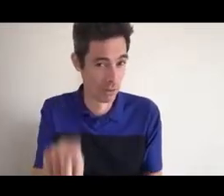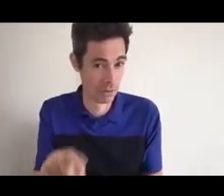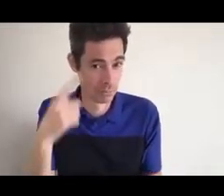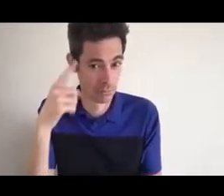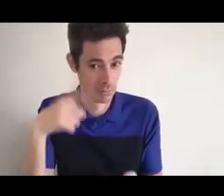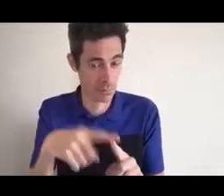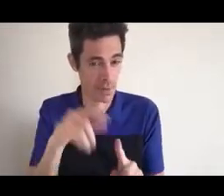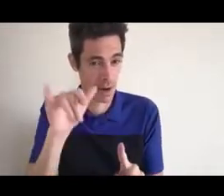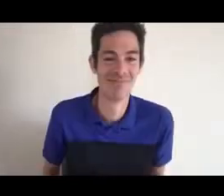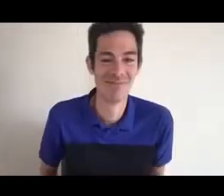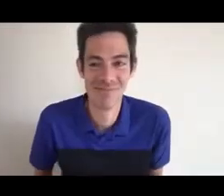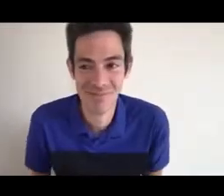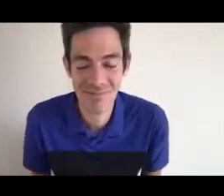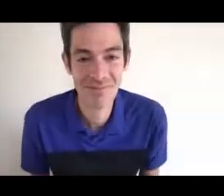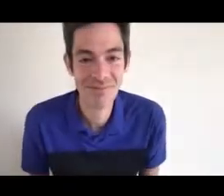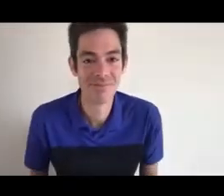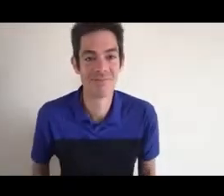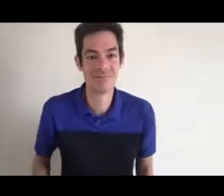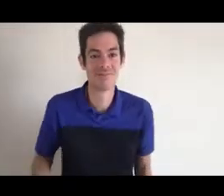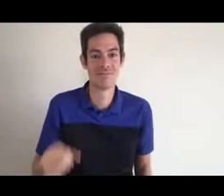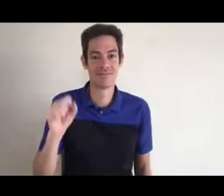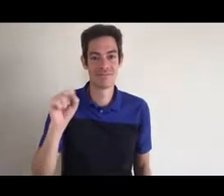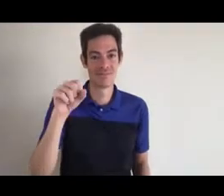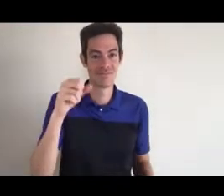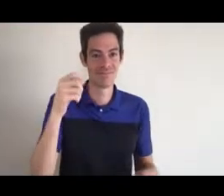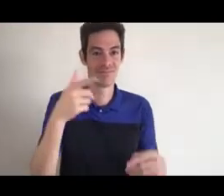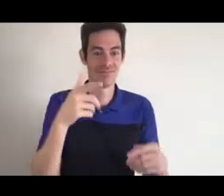this role reaction.